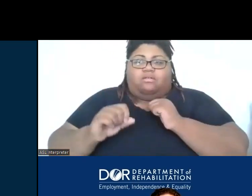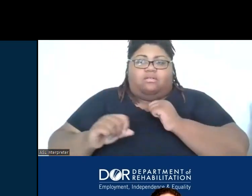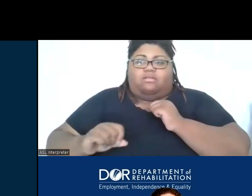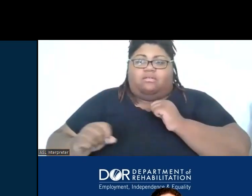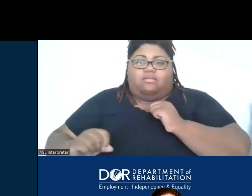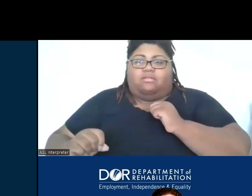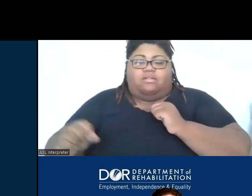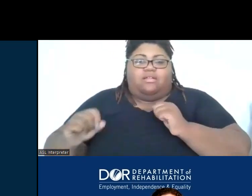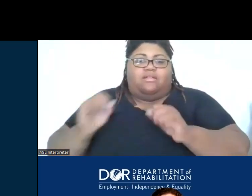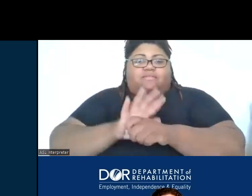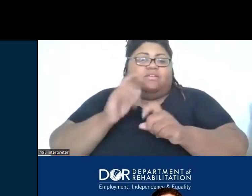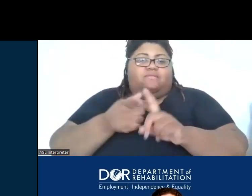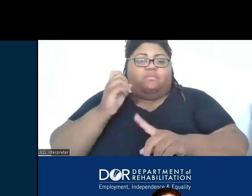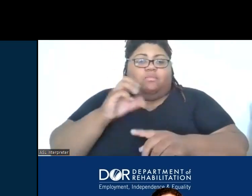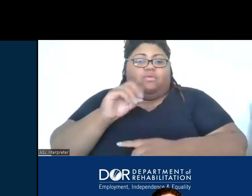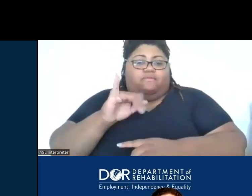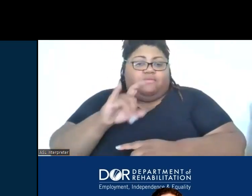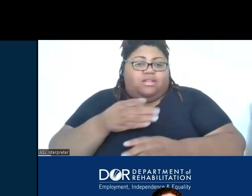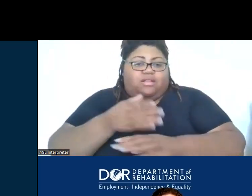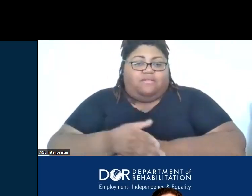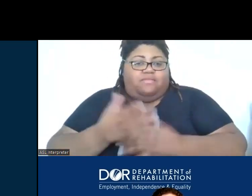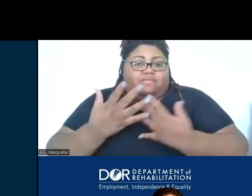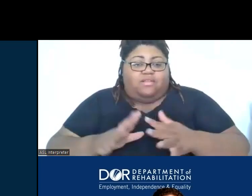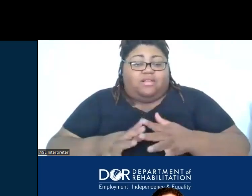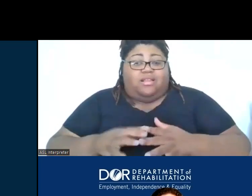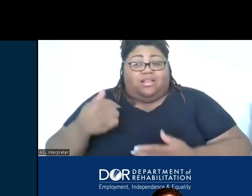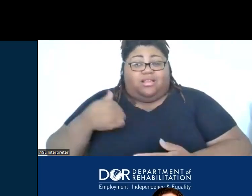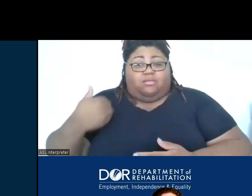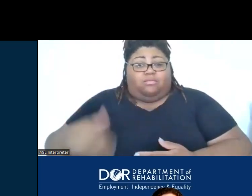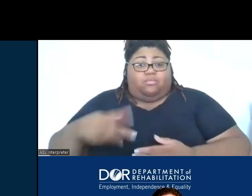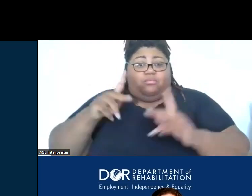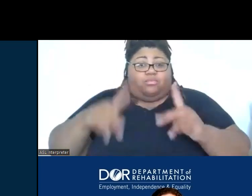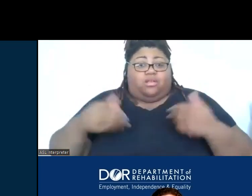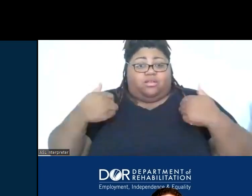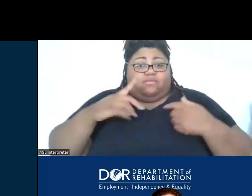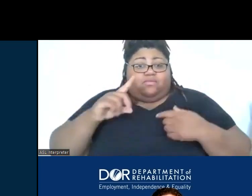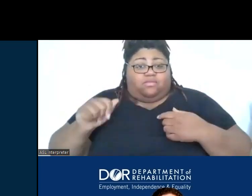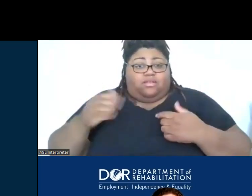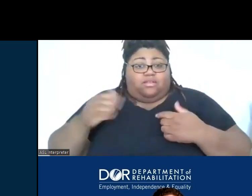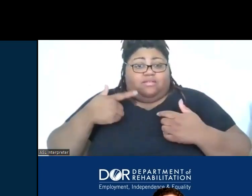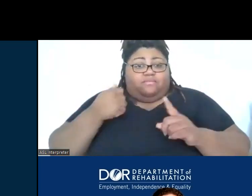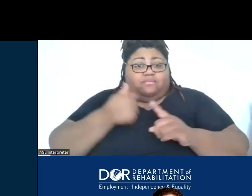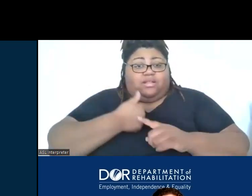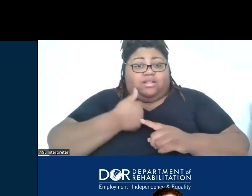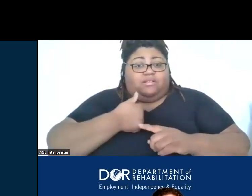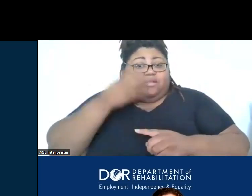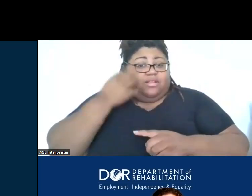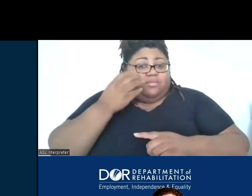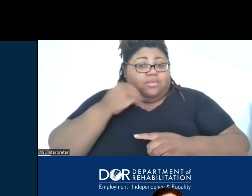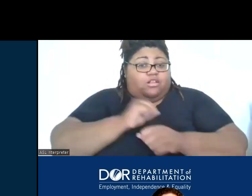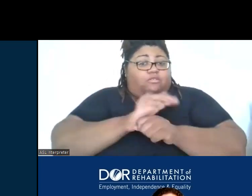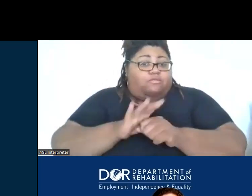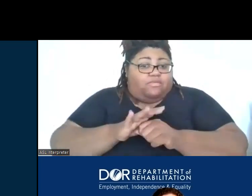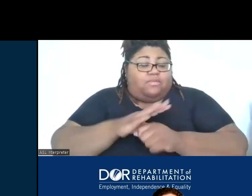So as a person with a disability who has firsthand had the experience of having COVID and